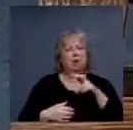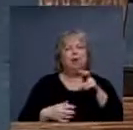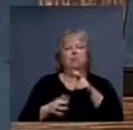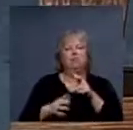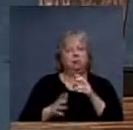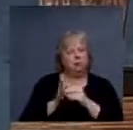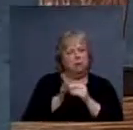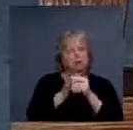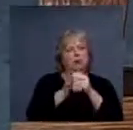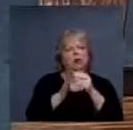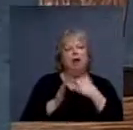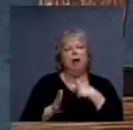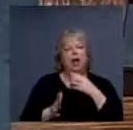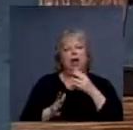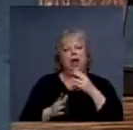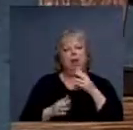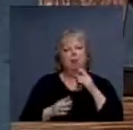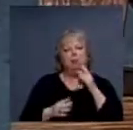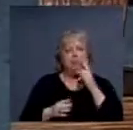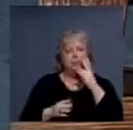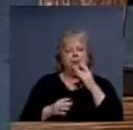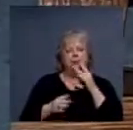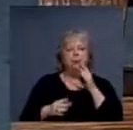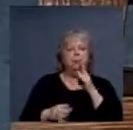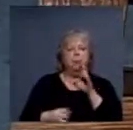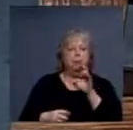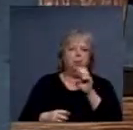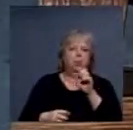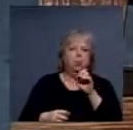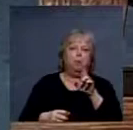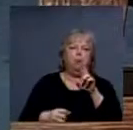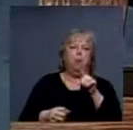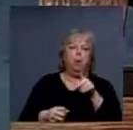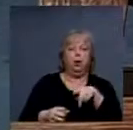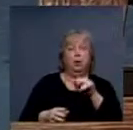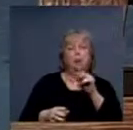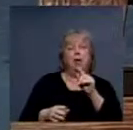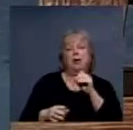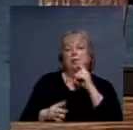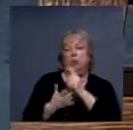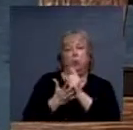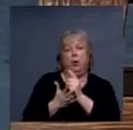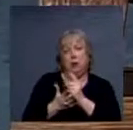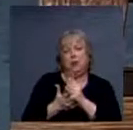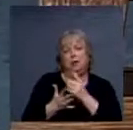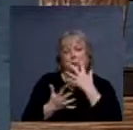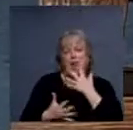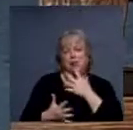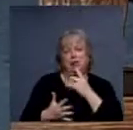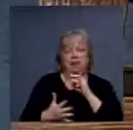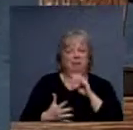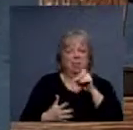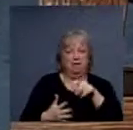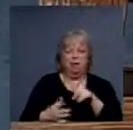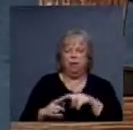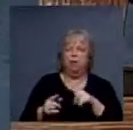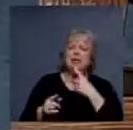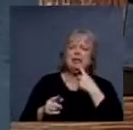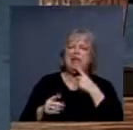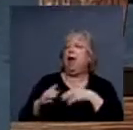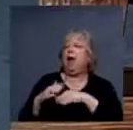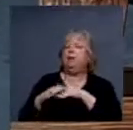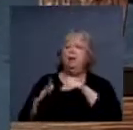boarded pets for weeks on traveling, unfortunately, when I had to. But up to 100, let's just